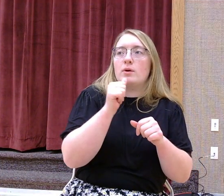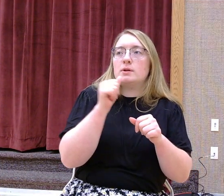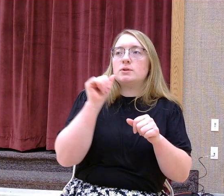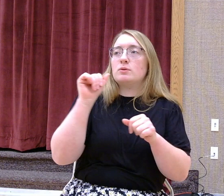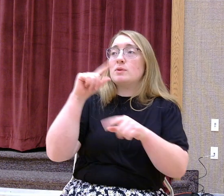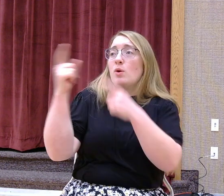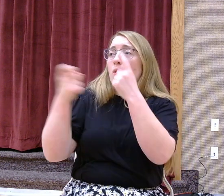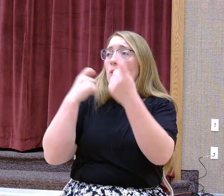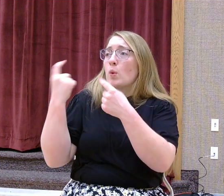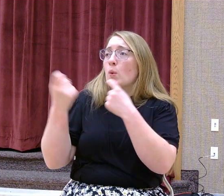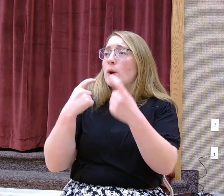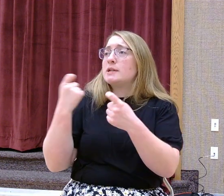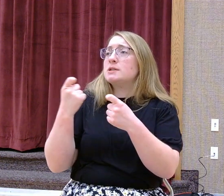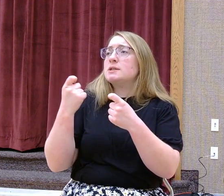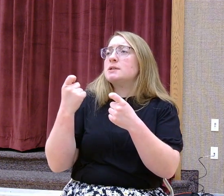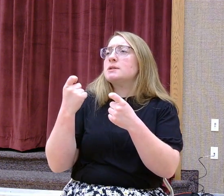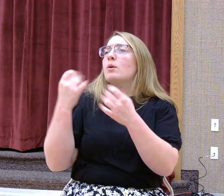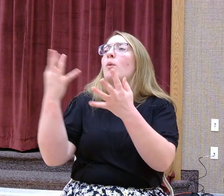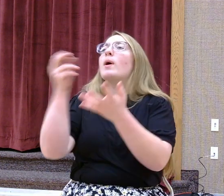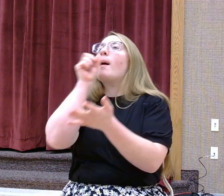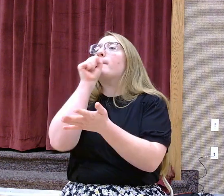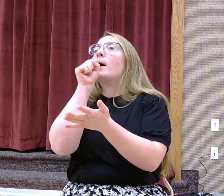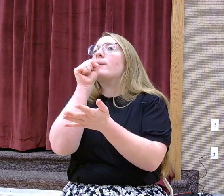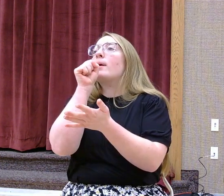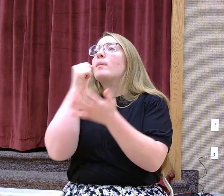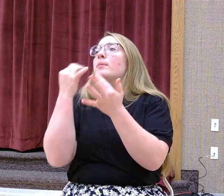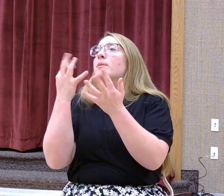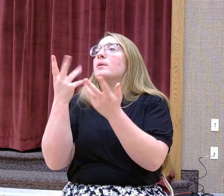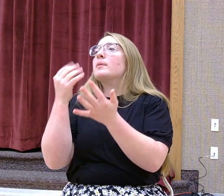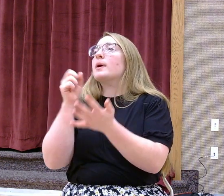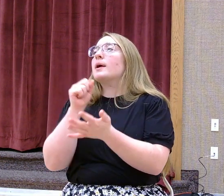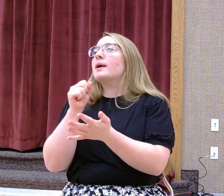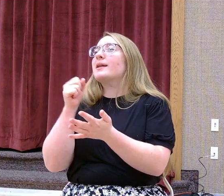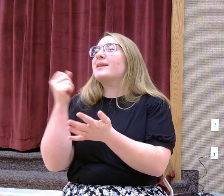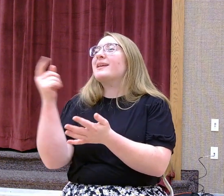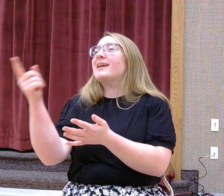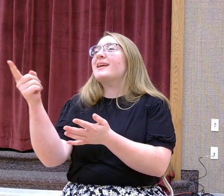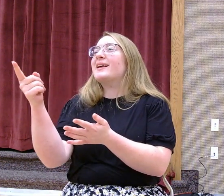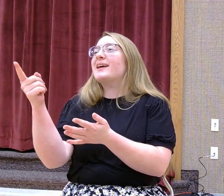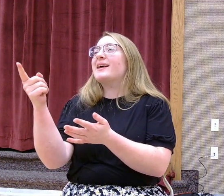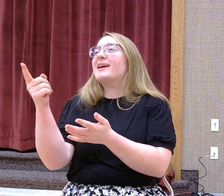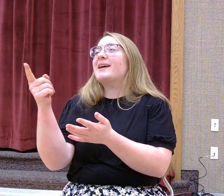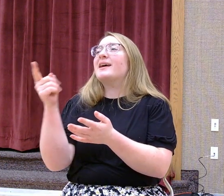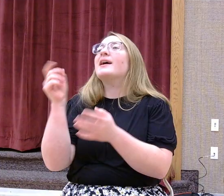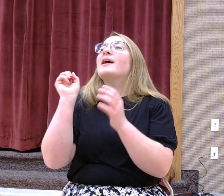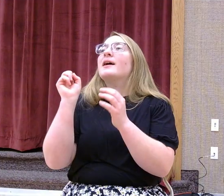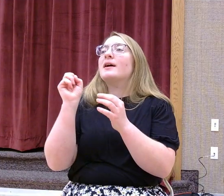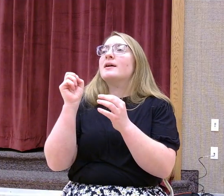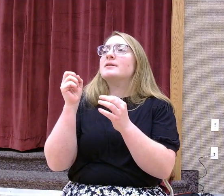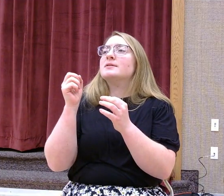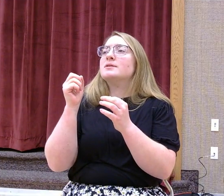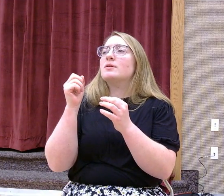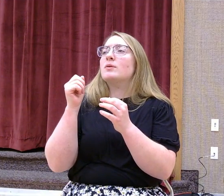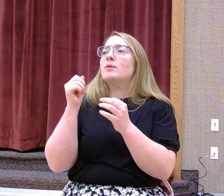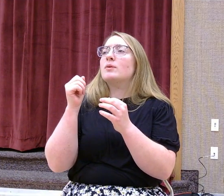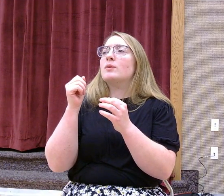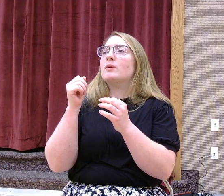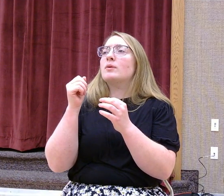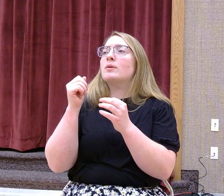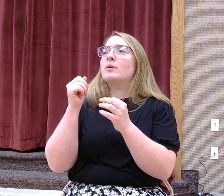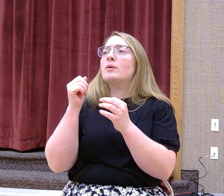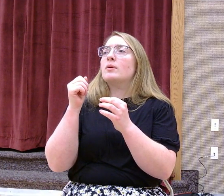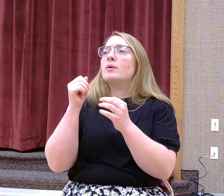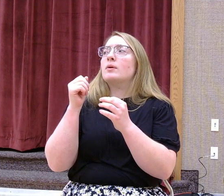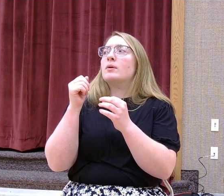Yes? Oh, wait for the microphone. I think they wanted on the, sorry. What pace do you do the